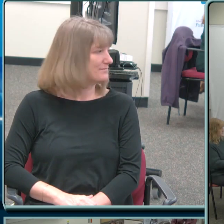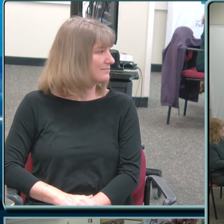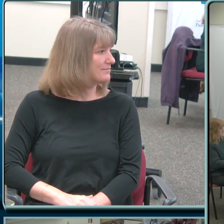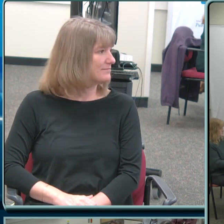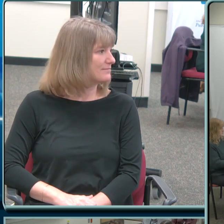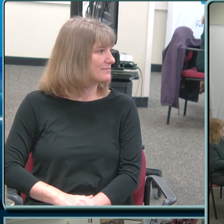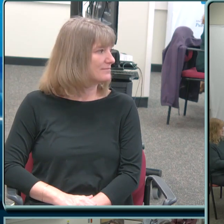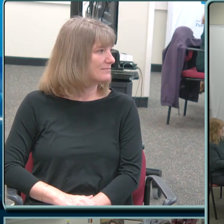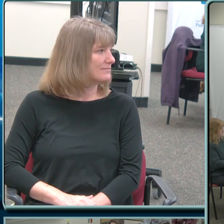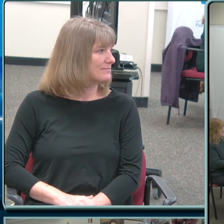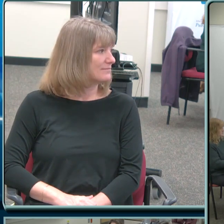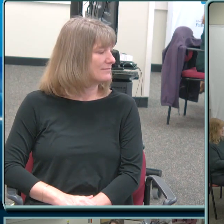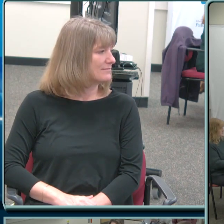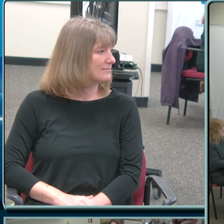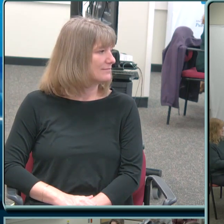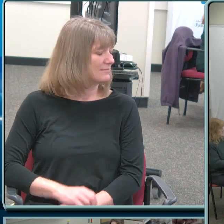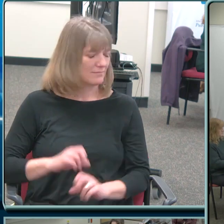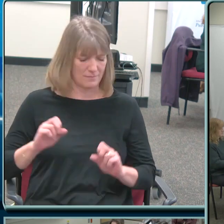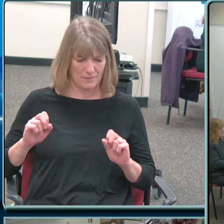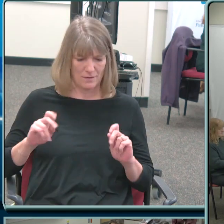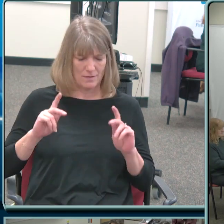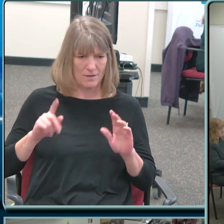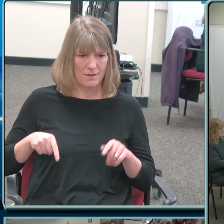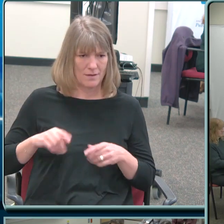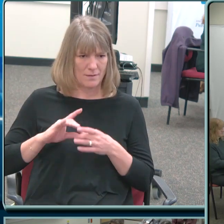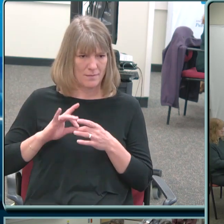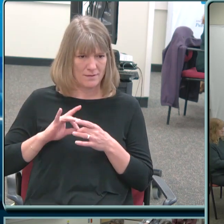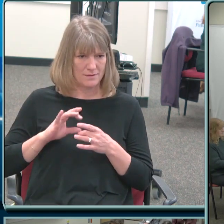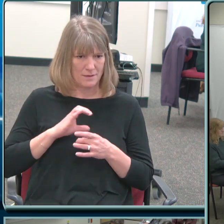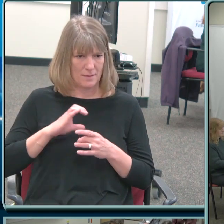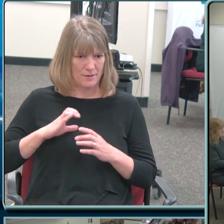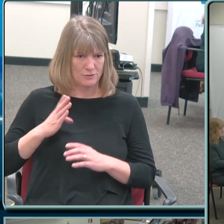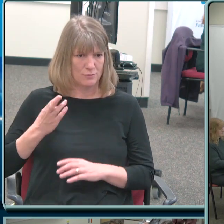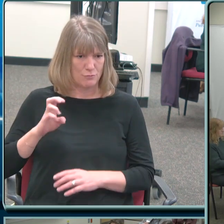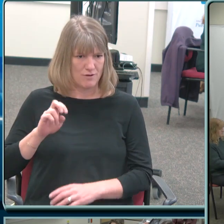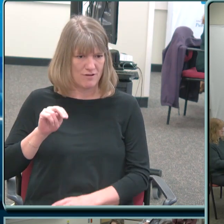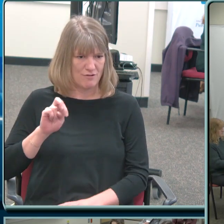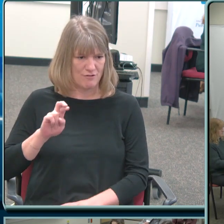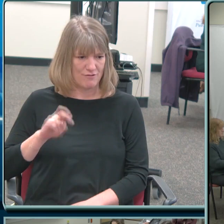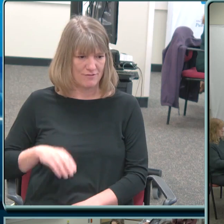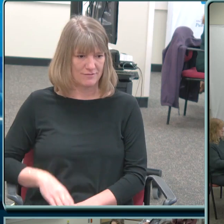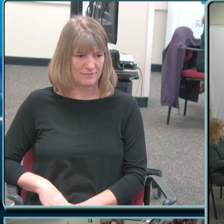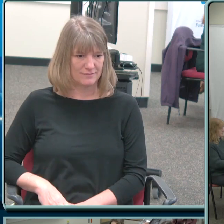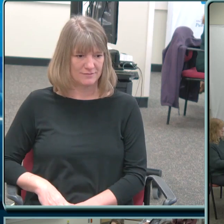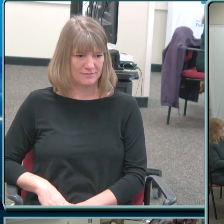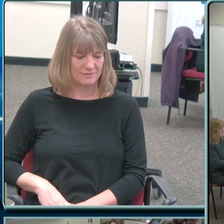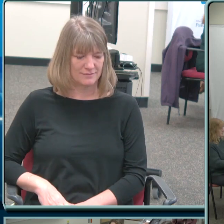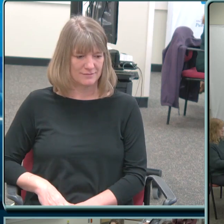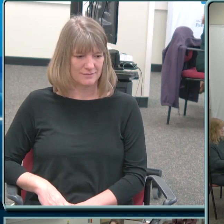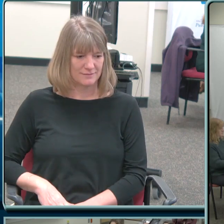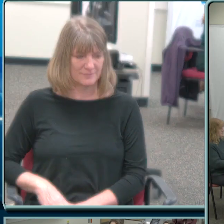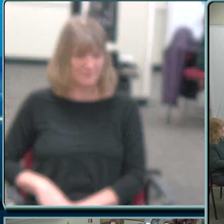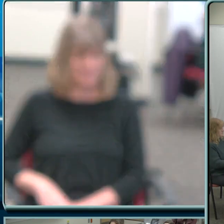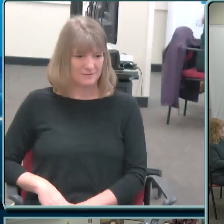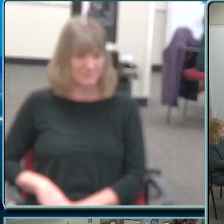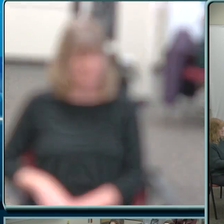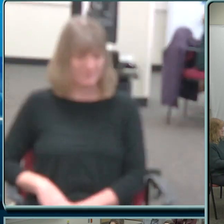Okay, I'm getting a message from Commissioner Bremer. Oh,